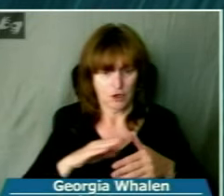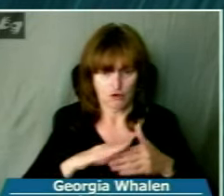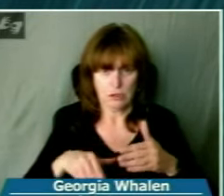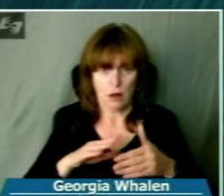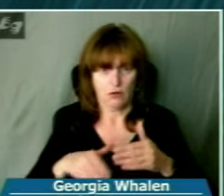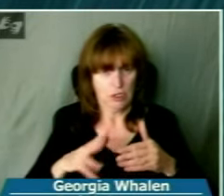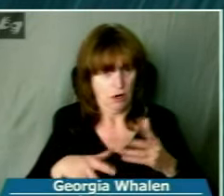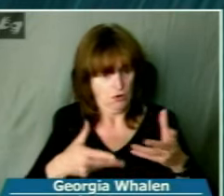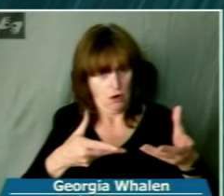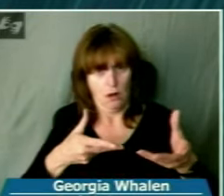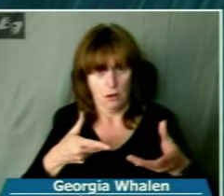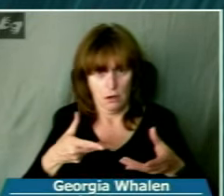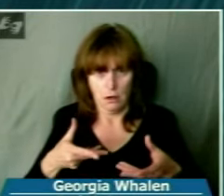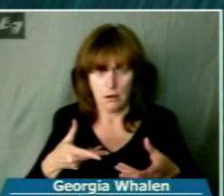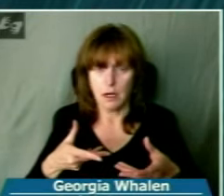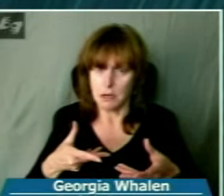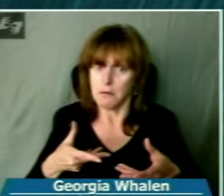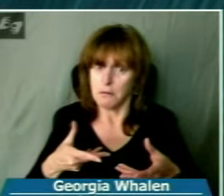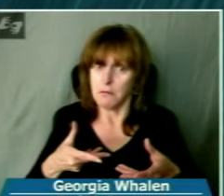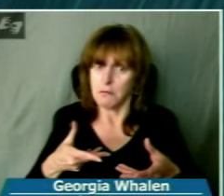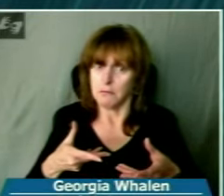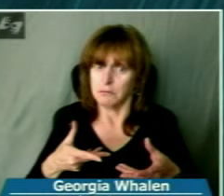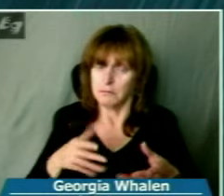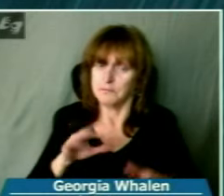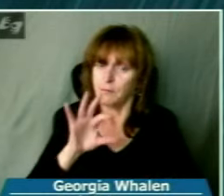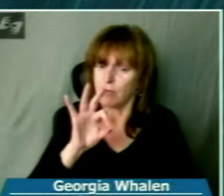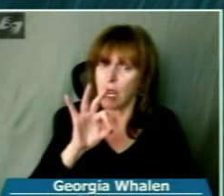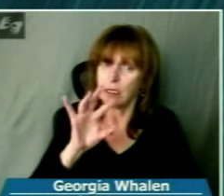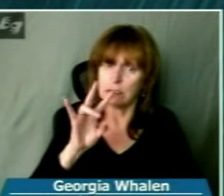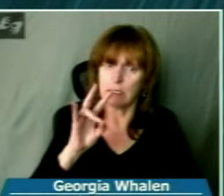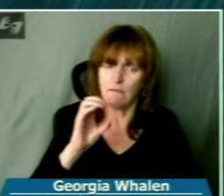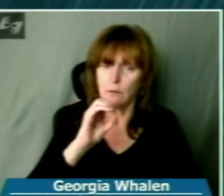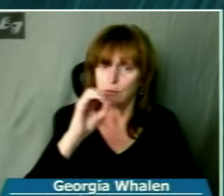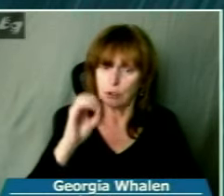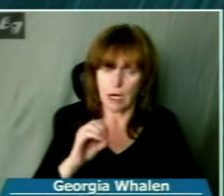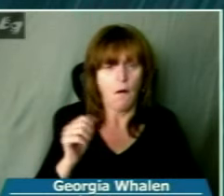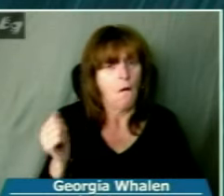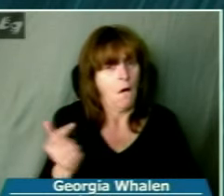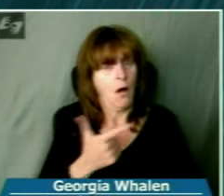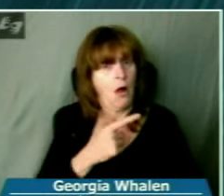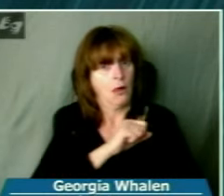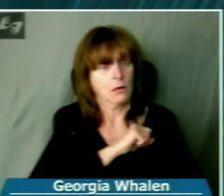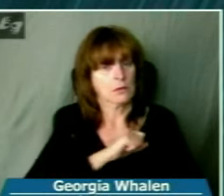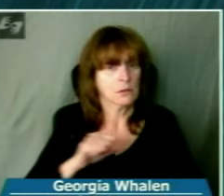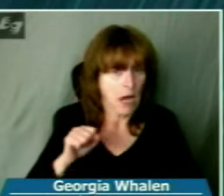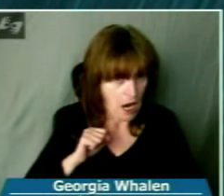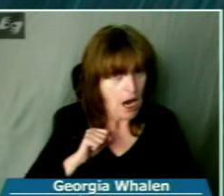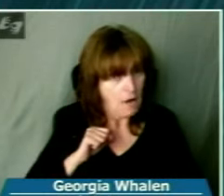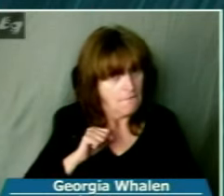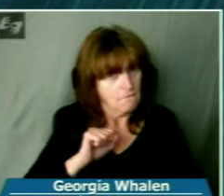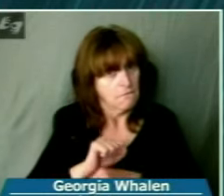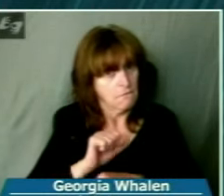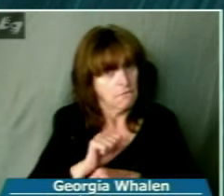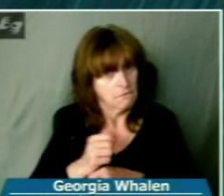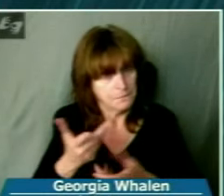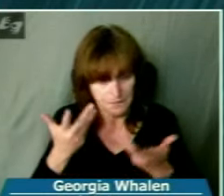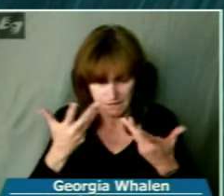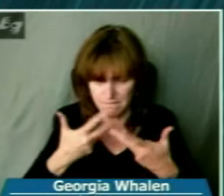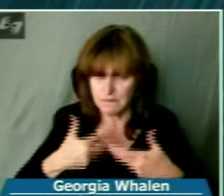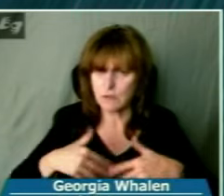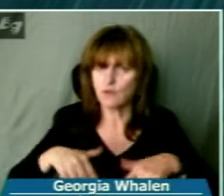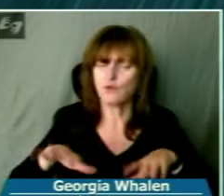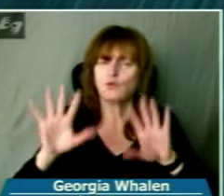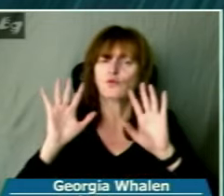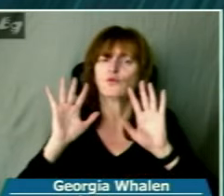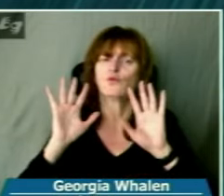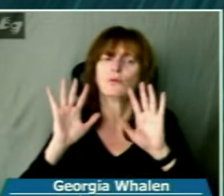through for it. So 97% of staff in all of our long-term care homes as of Monday were done. 97% of